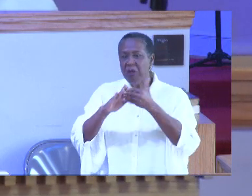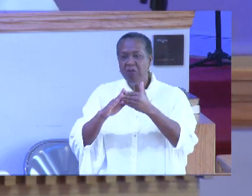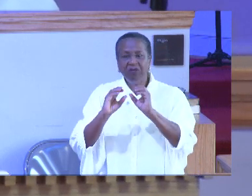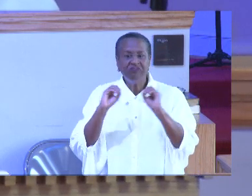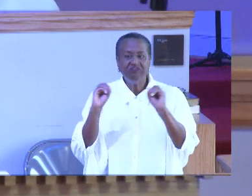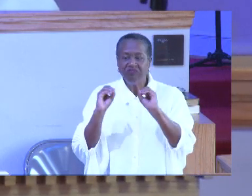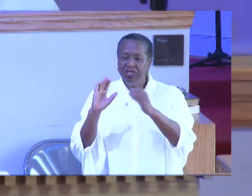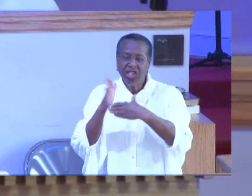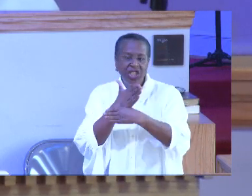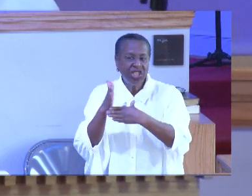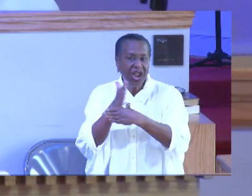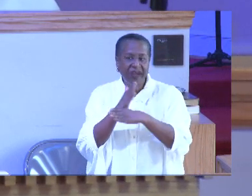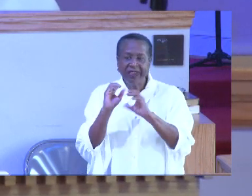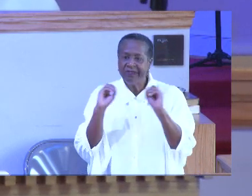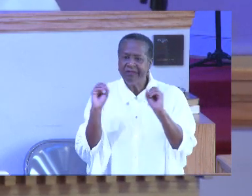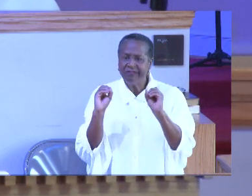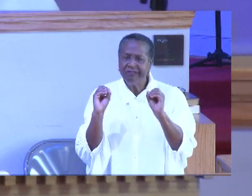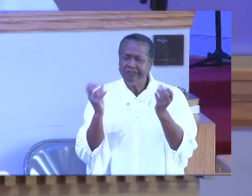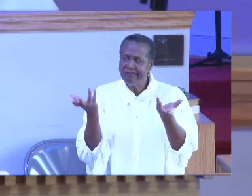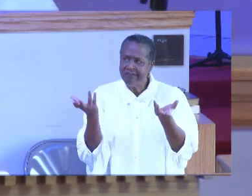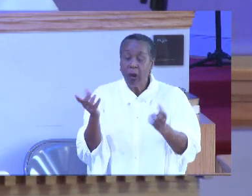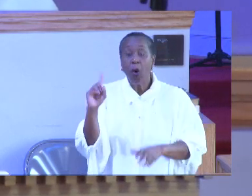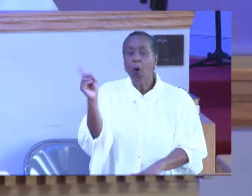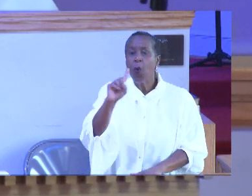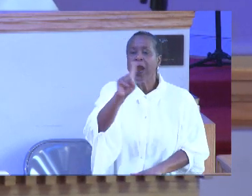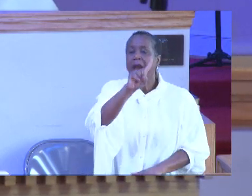sharing. Where's Jesus?